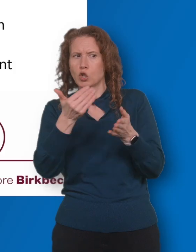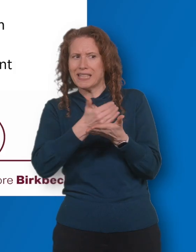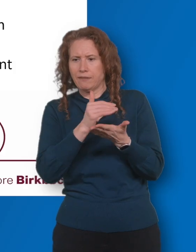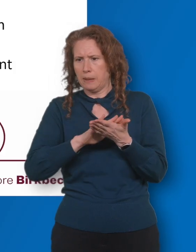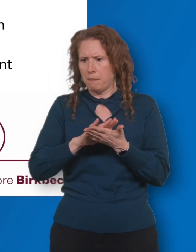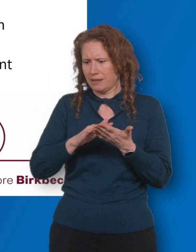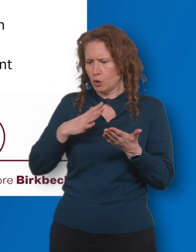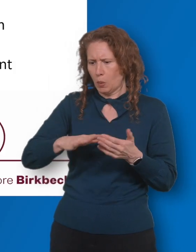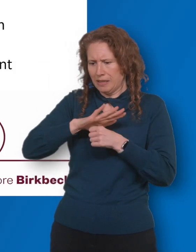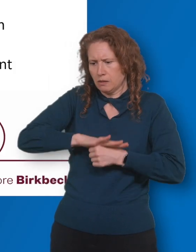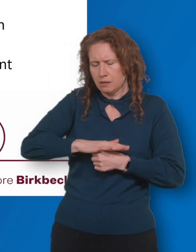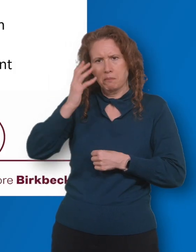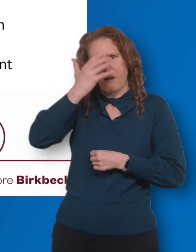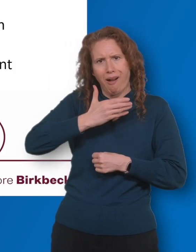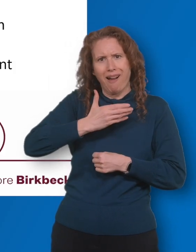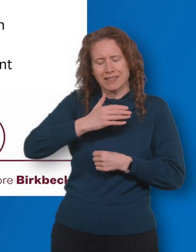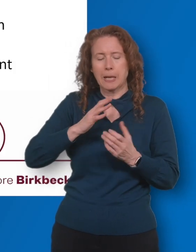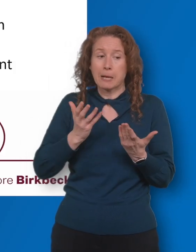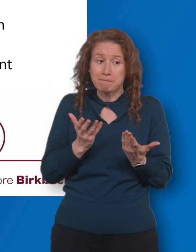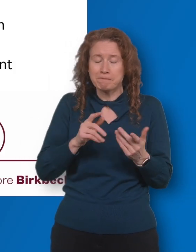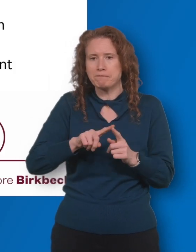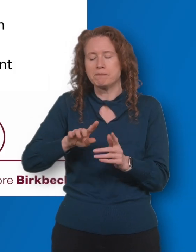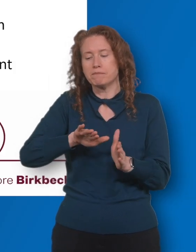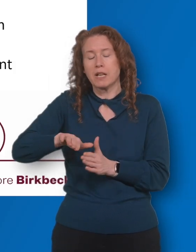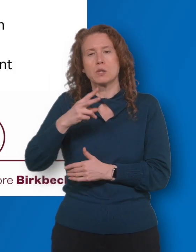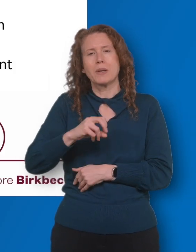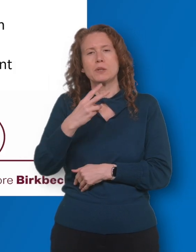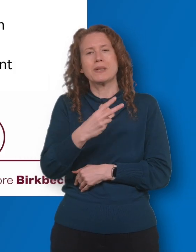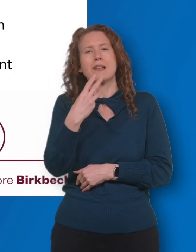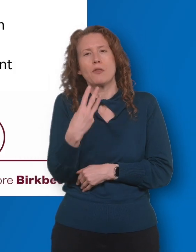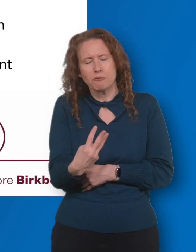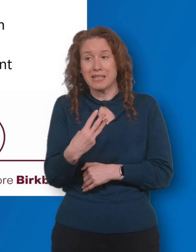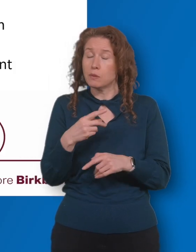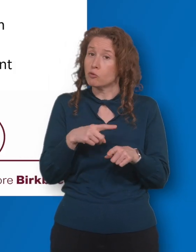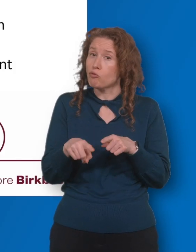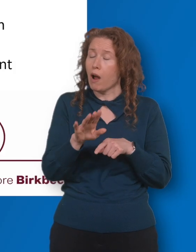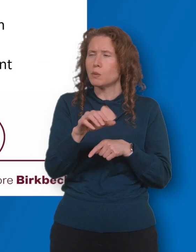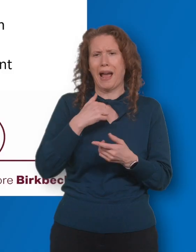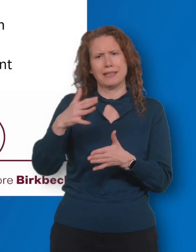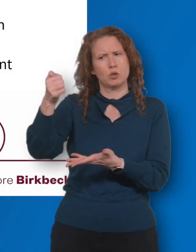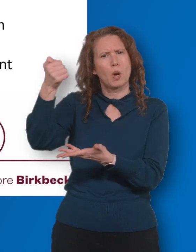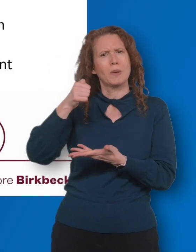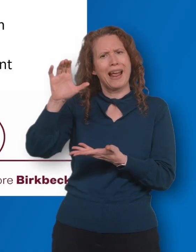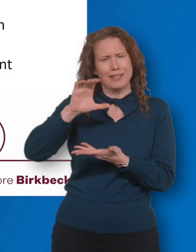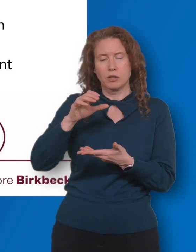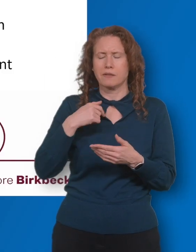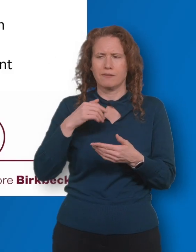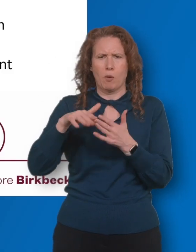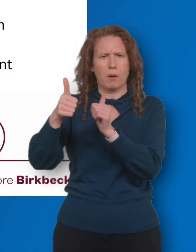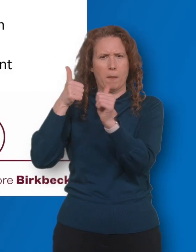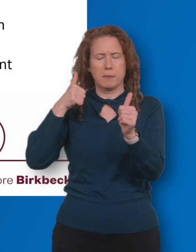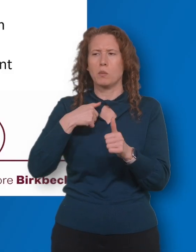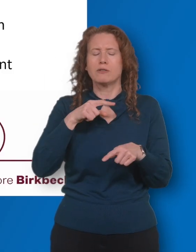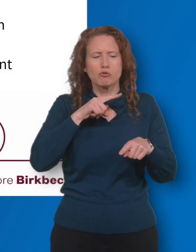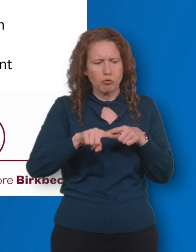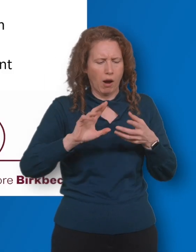outputs. So in 2023, we tried really hard, and we had a generous corporate donation to have a really nice, simple